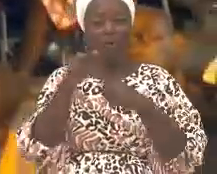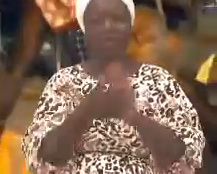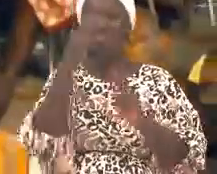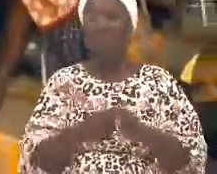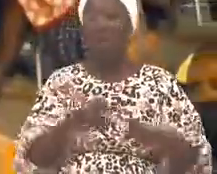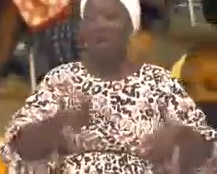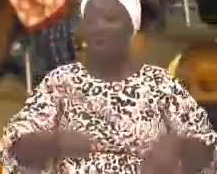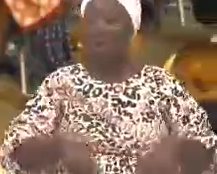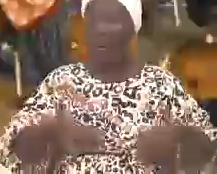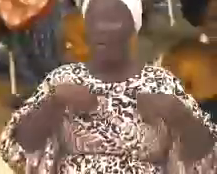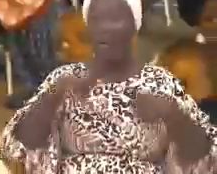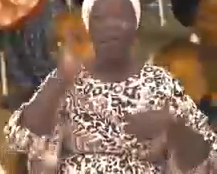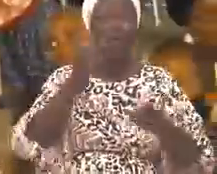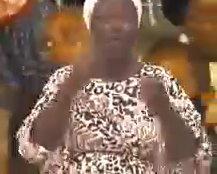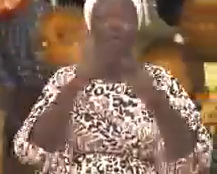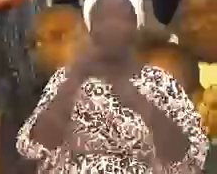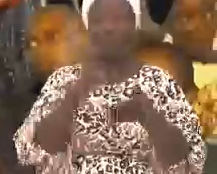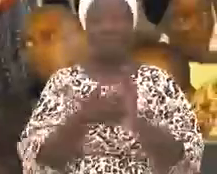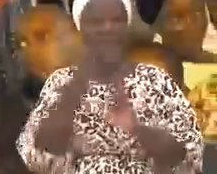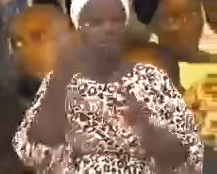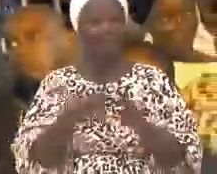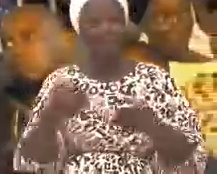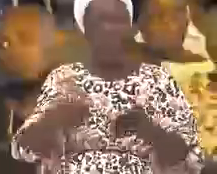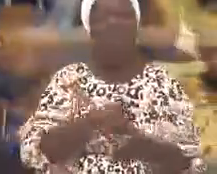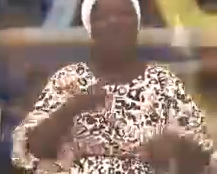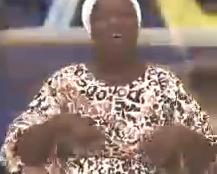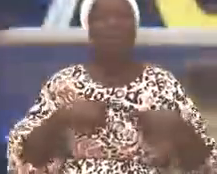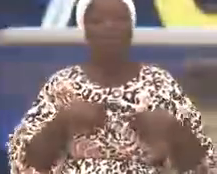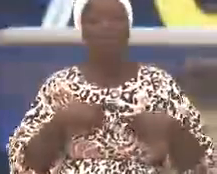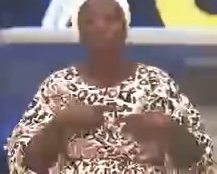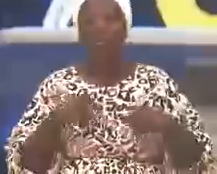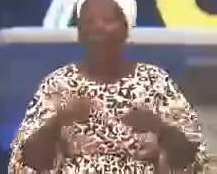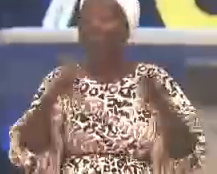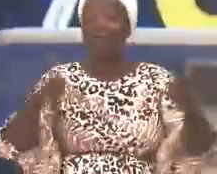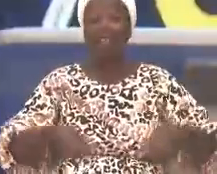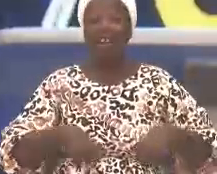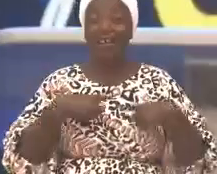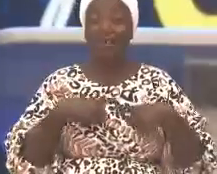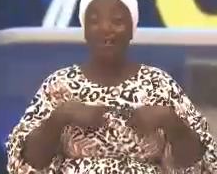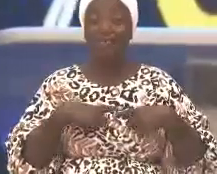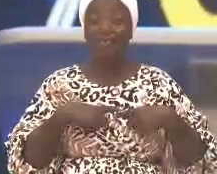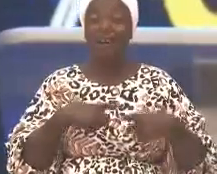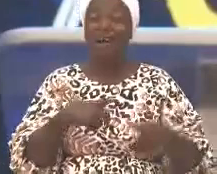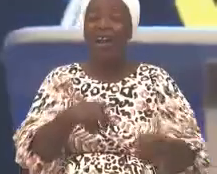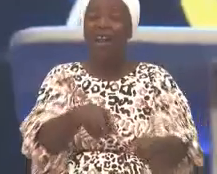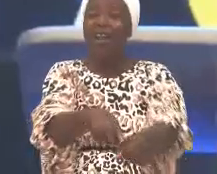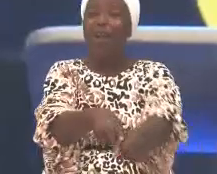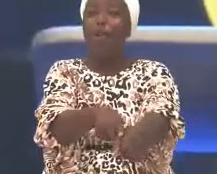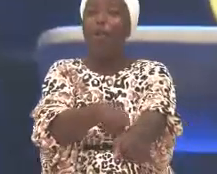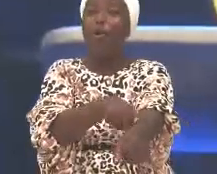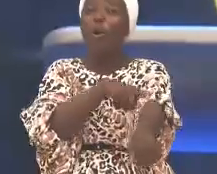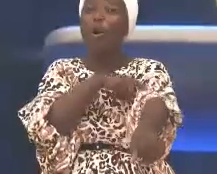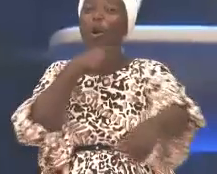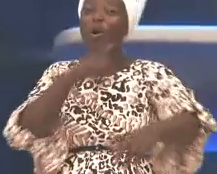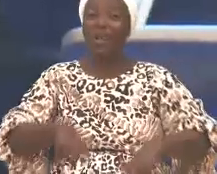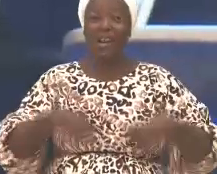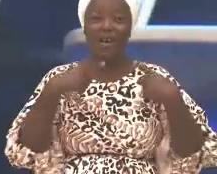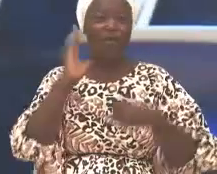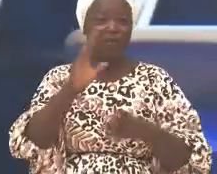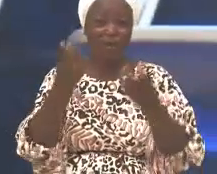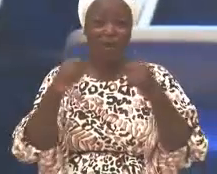will come into you. New life, great life, long life will come unto you